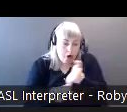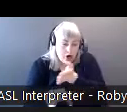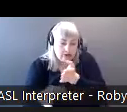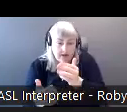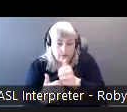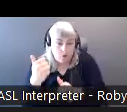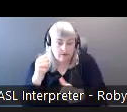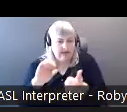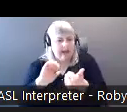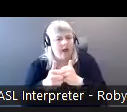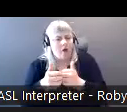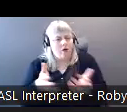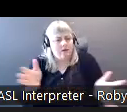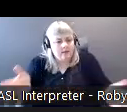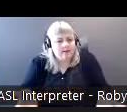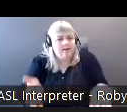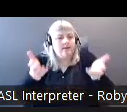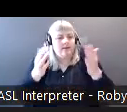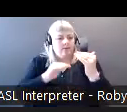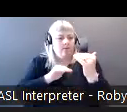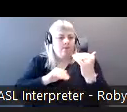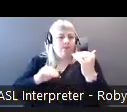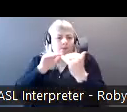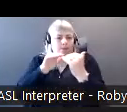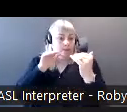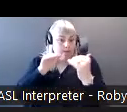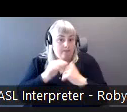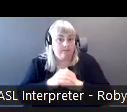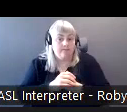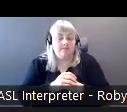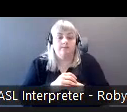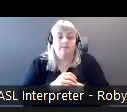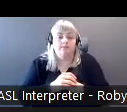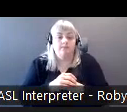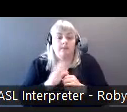can grow interdependence and interconnectedness.